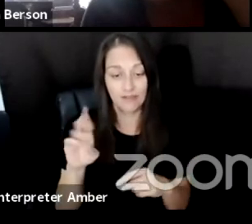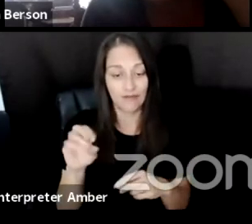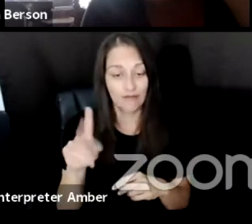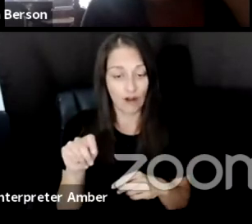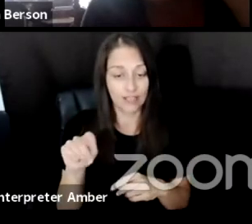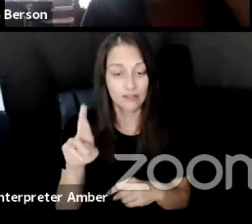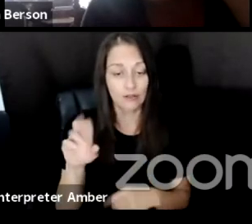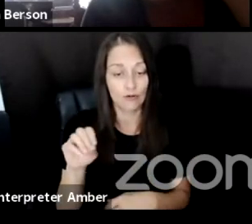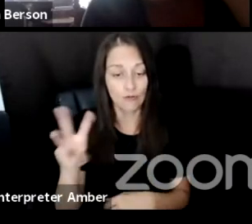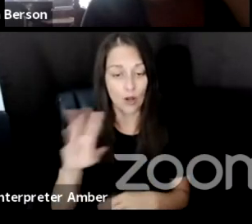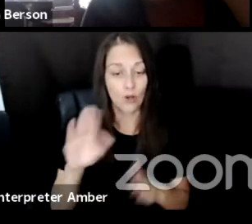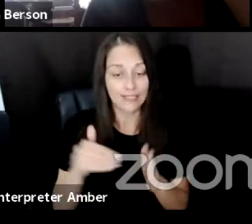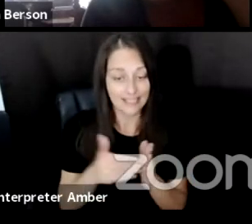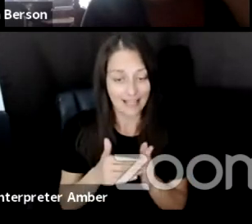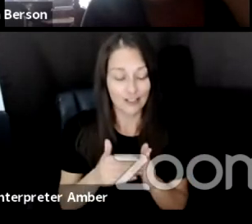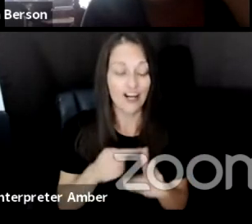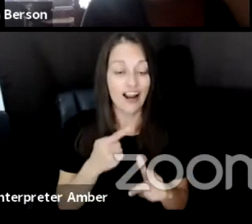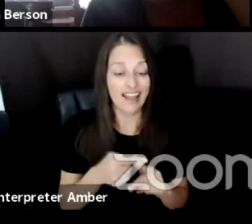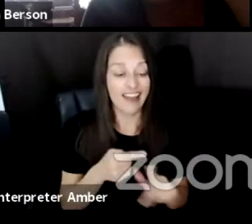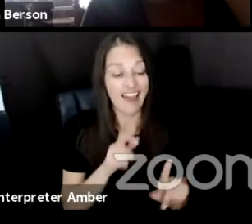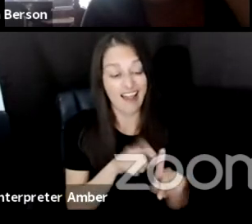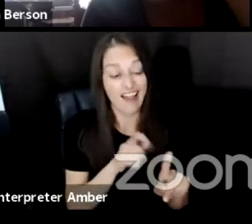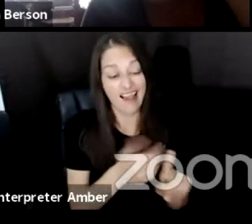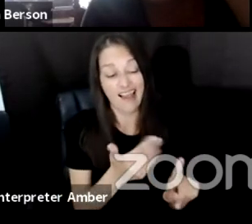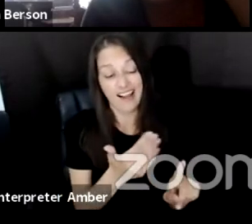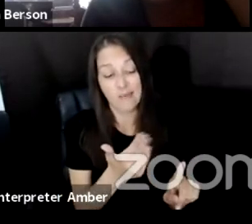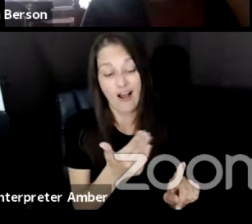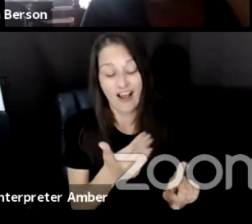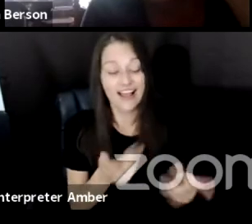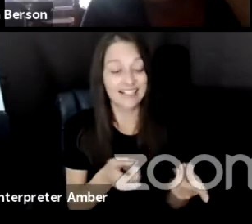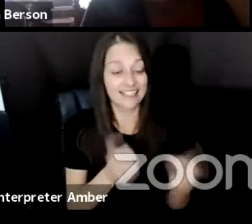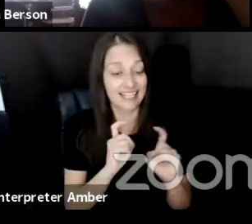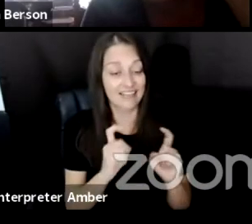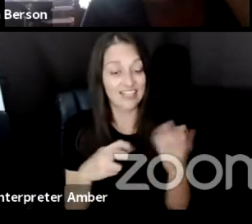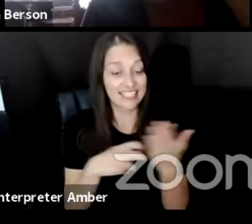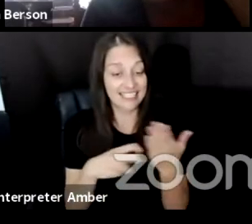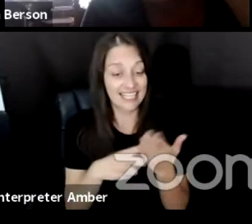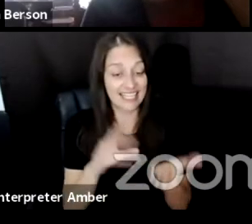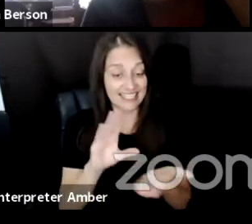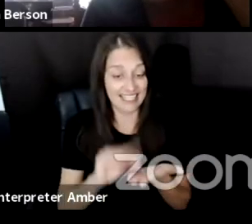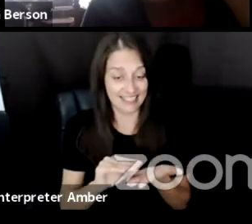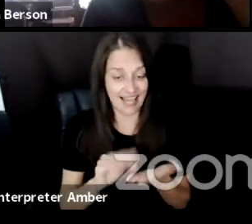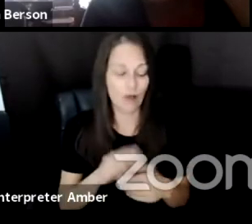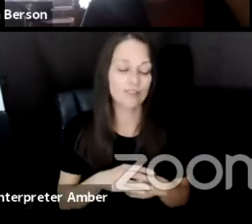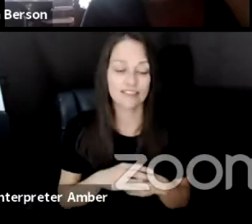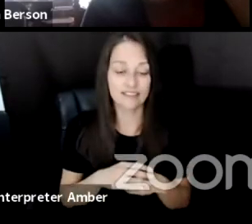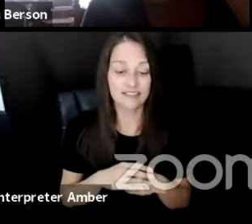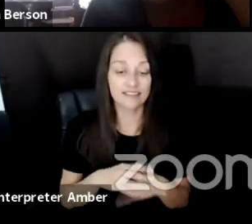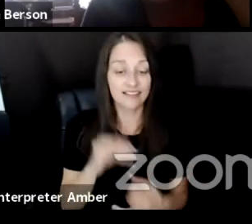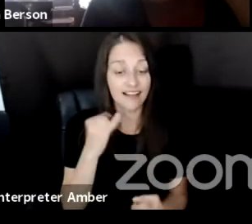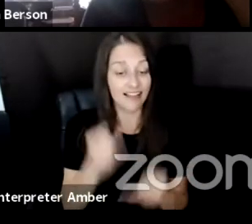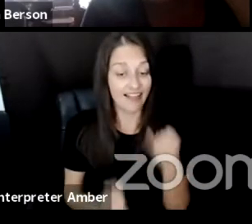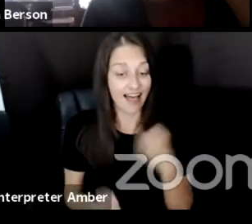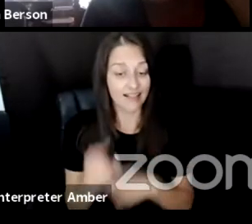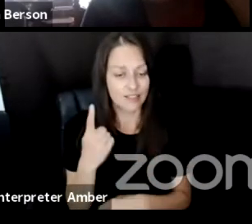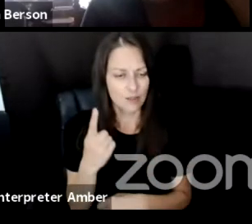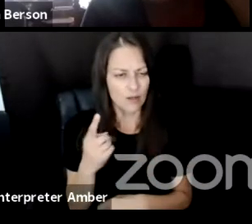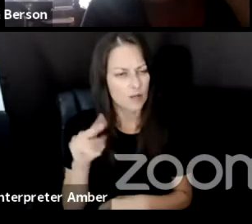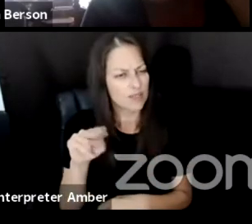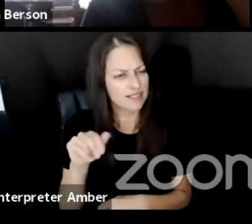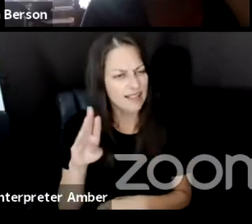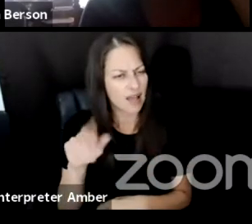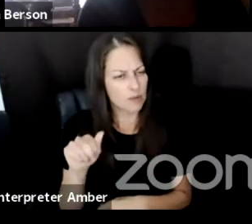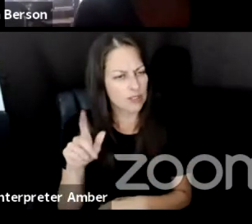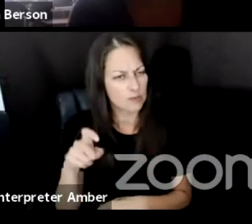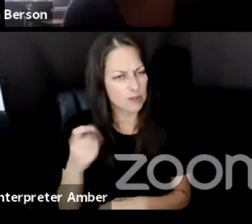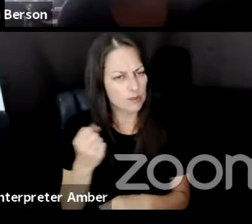to give ticket discounts to people for these events. And the last one was supposed to be, Nabra, was it last May?